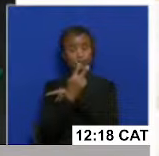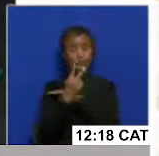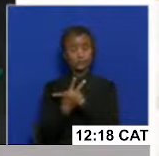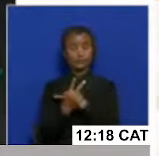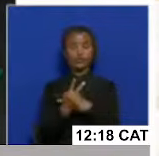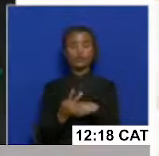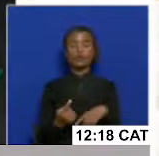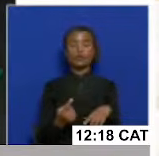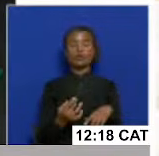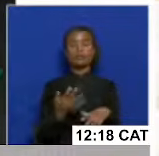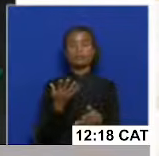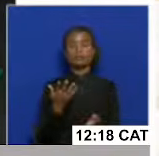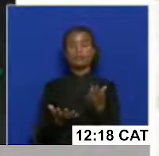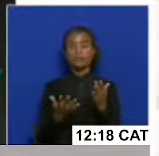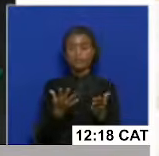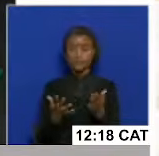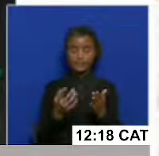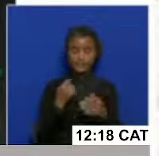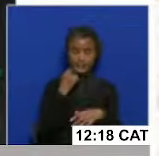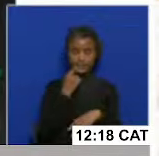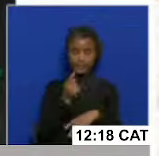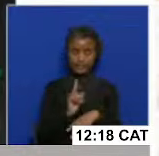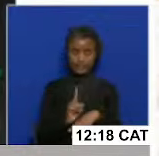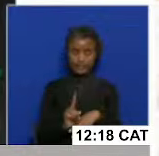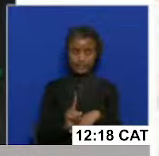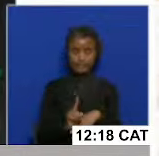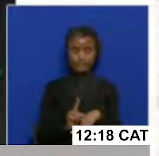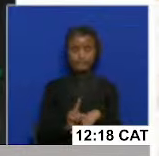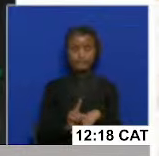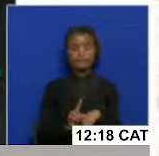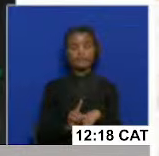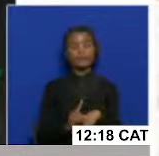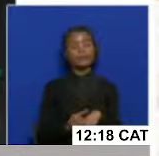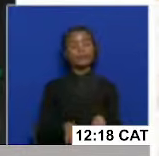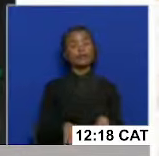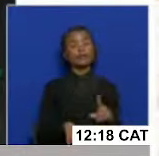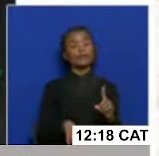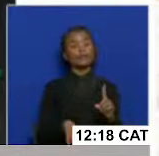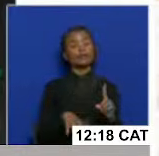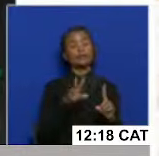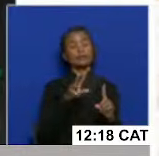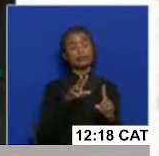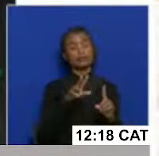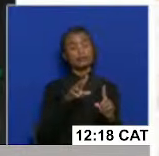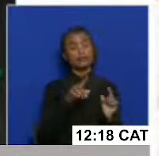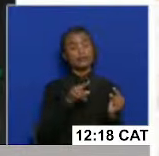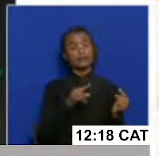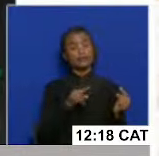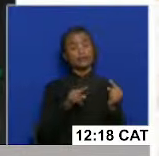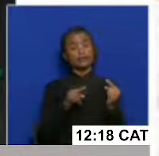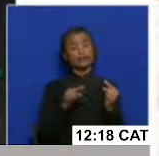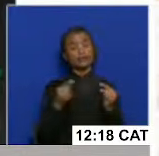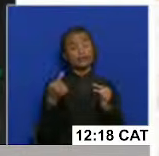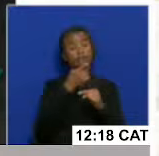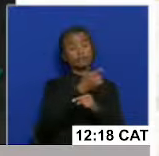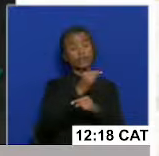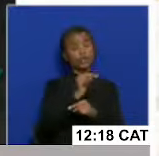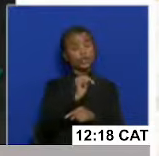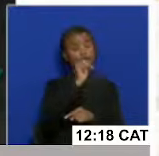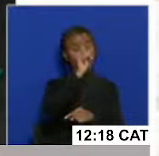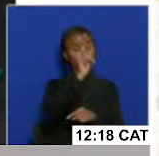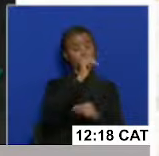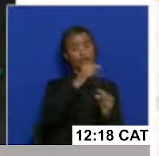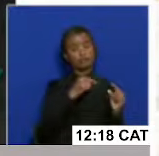it's two direction. One facing north, one facing south. So